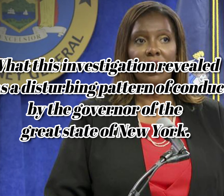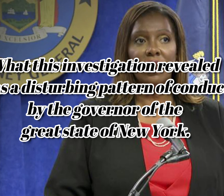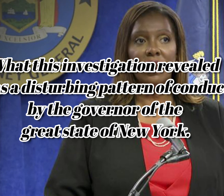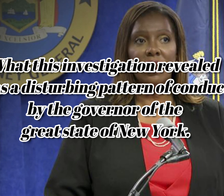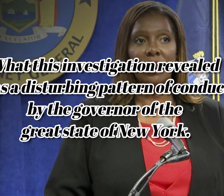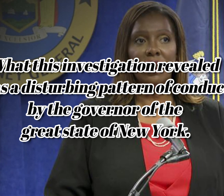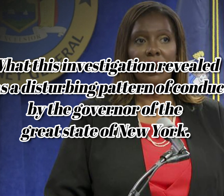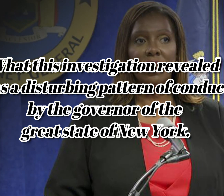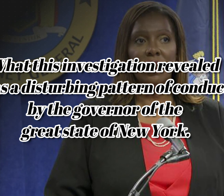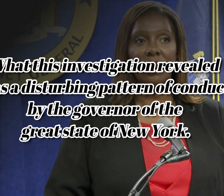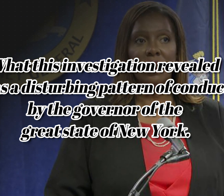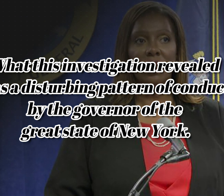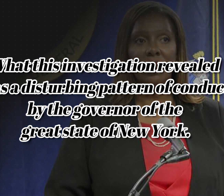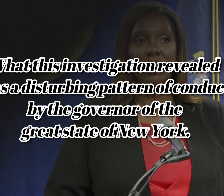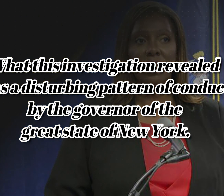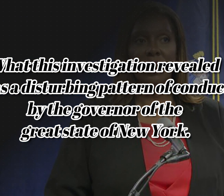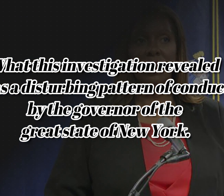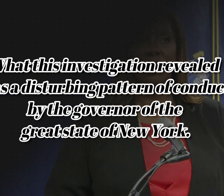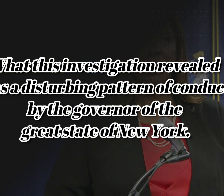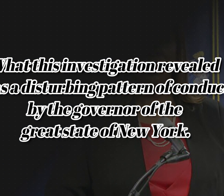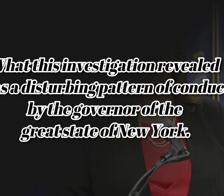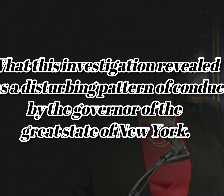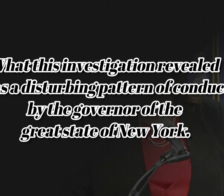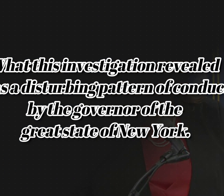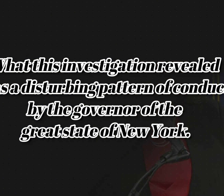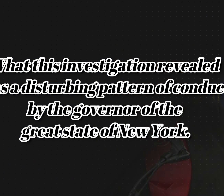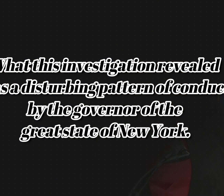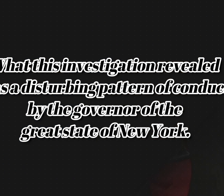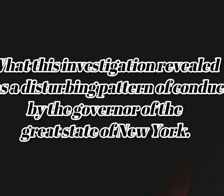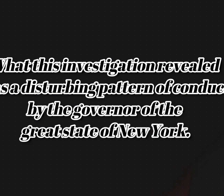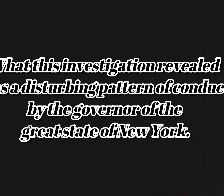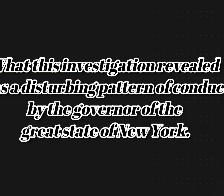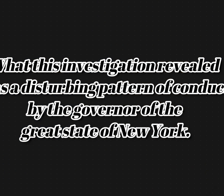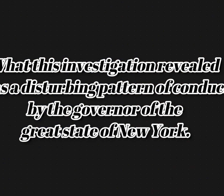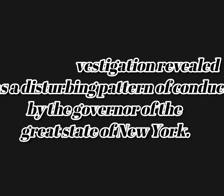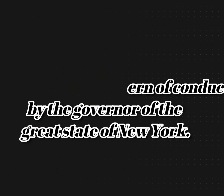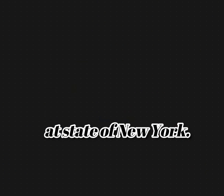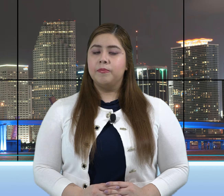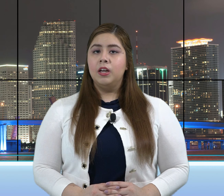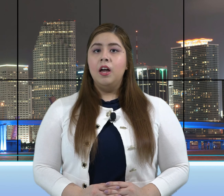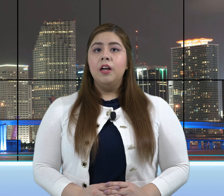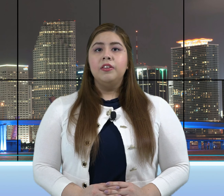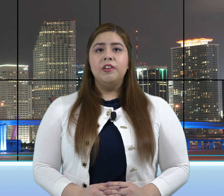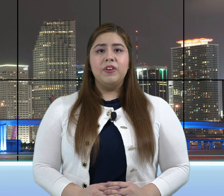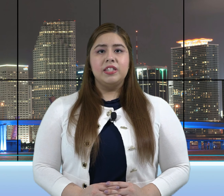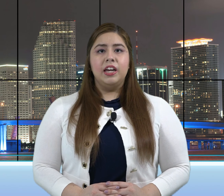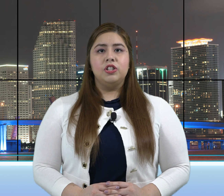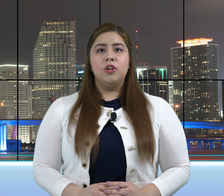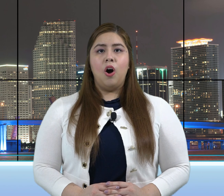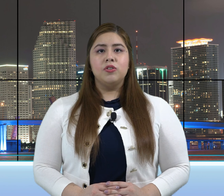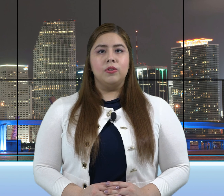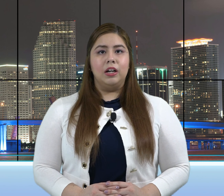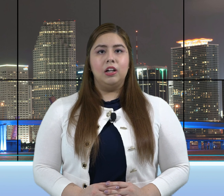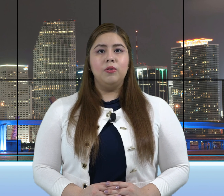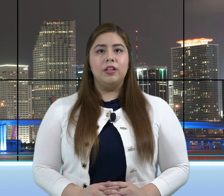investigation revealed was a disturbing pattern of a conduct by the governor of the great state of New York. The